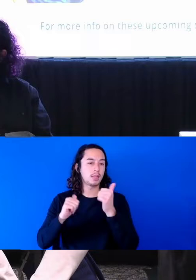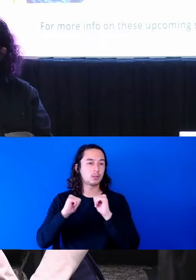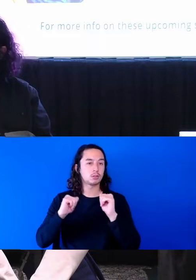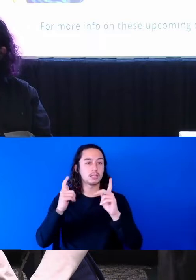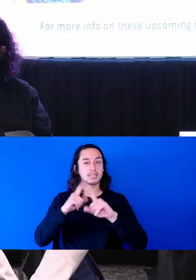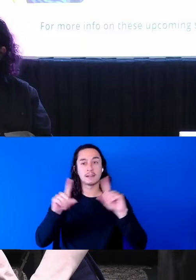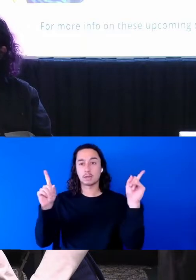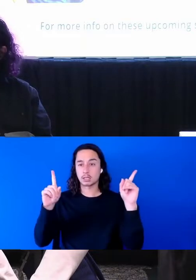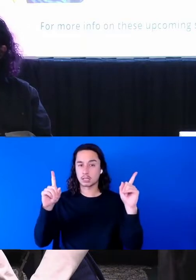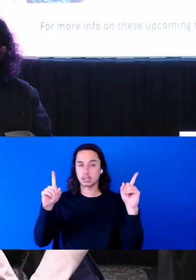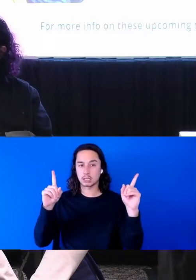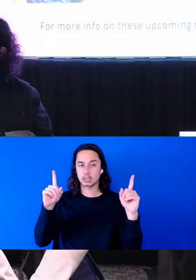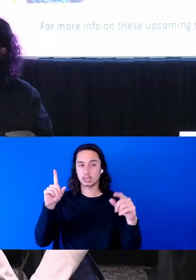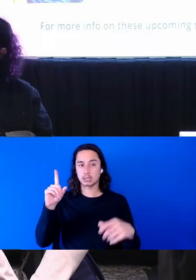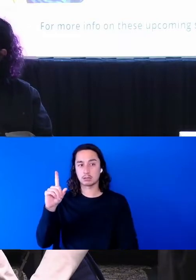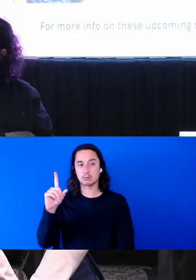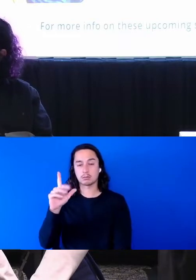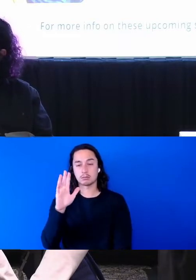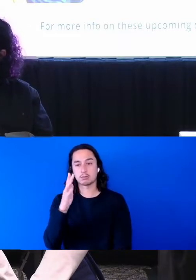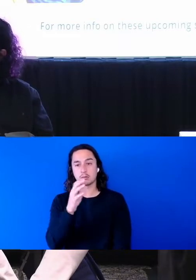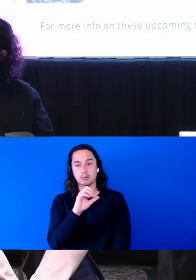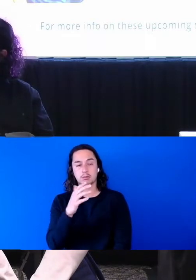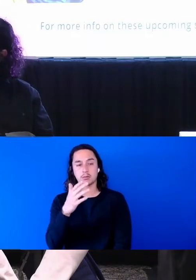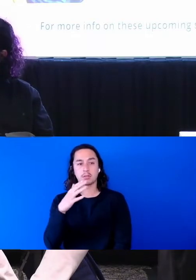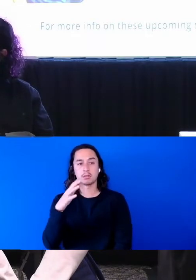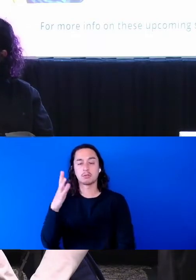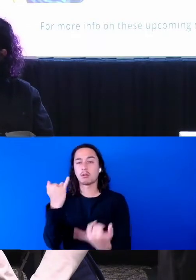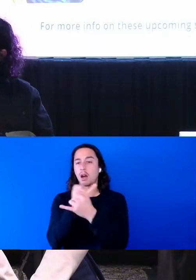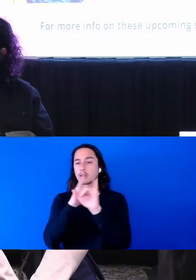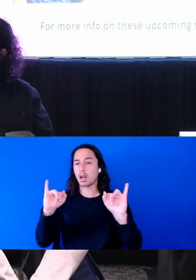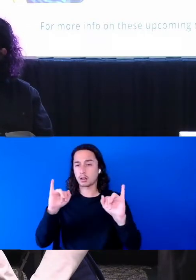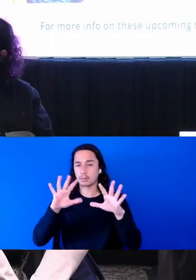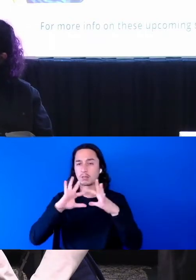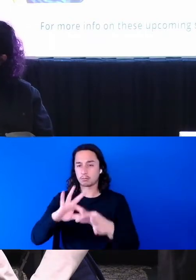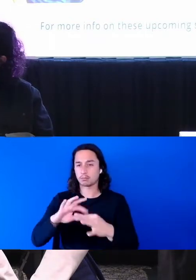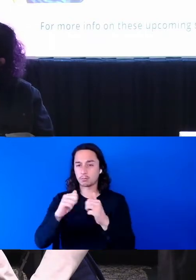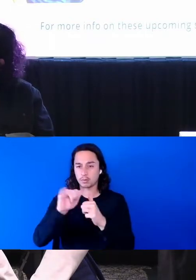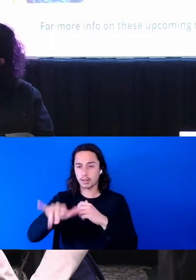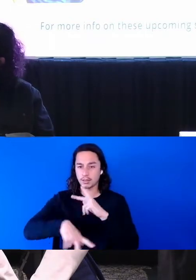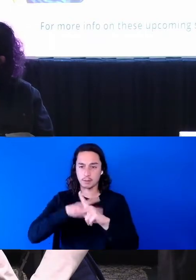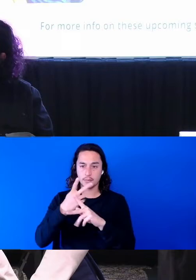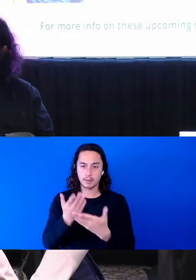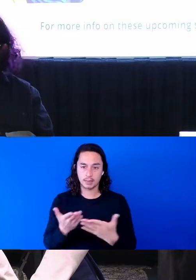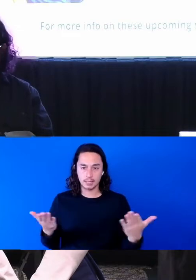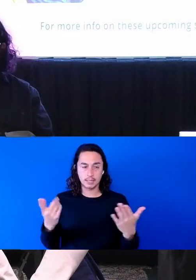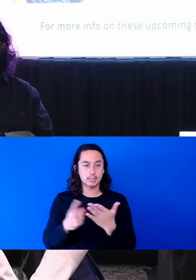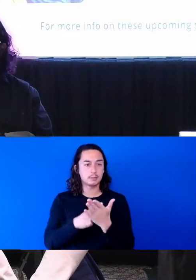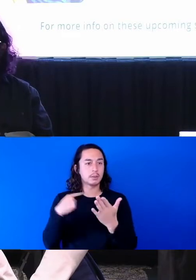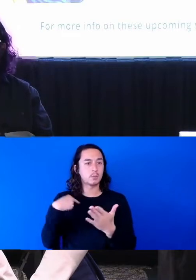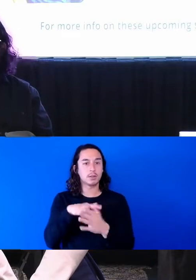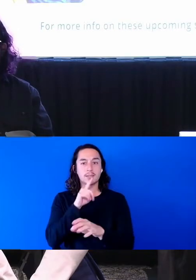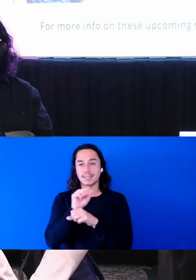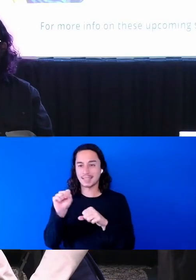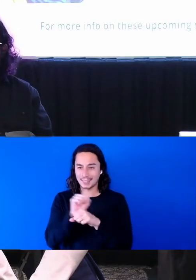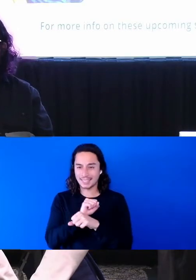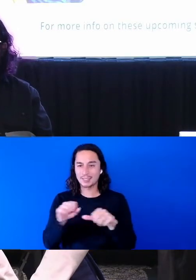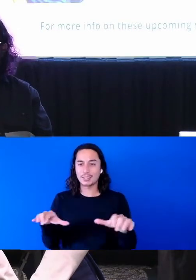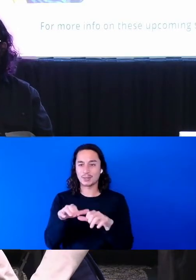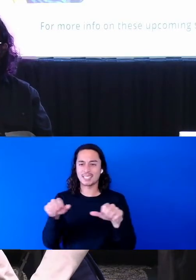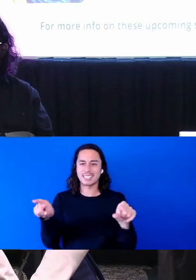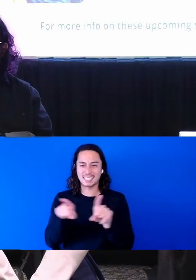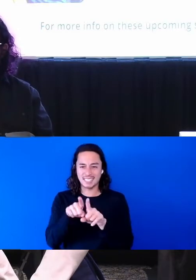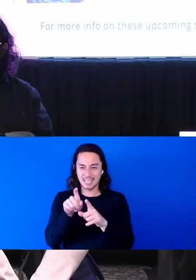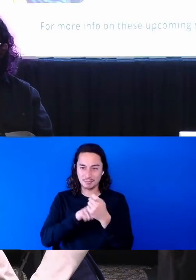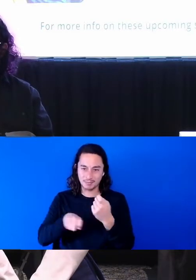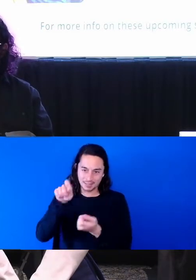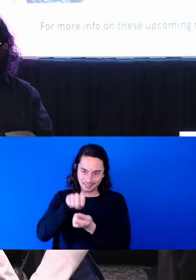economy that goes into around those things. Like, sometimes we're doing literally the same exact processes, but